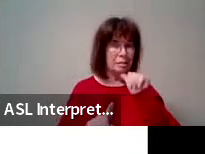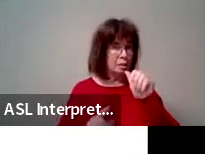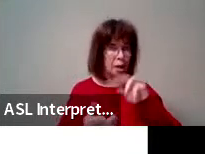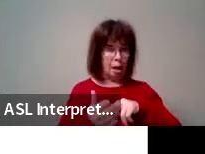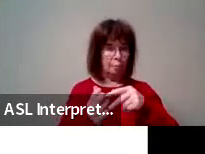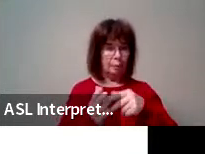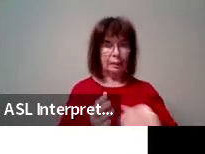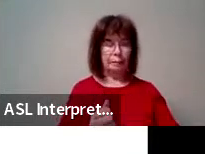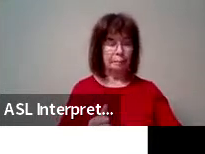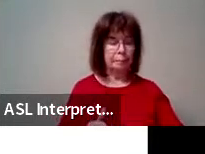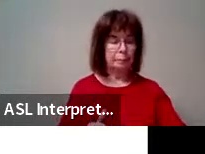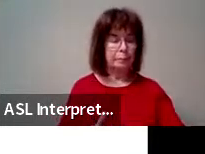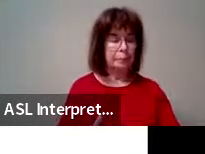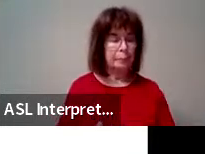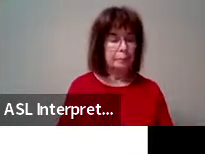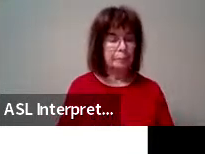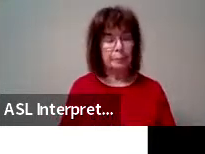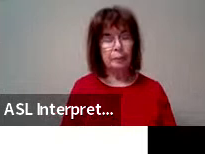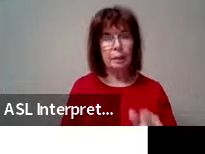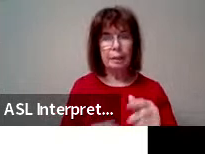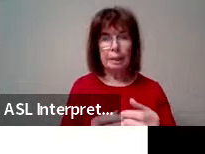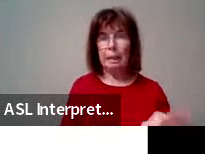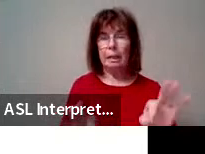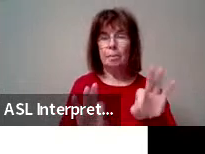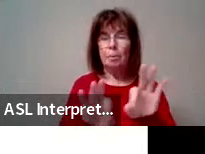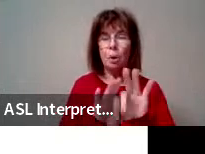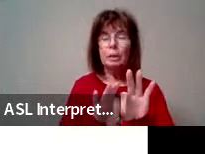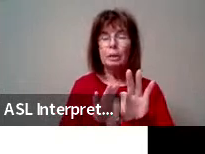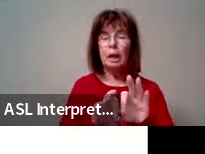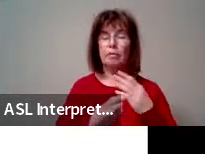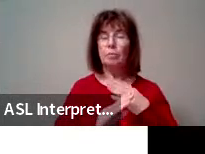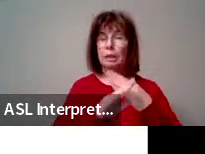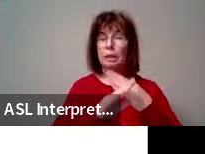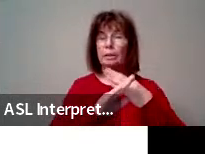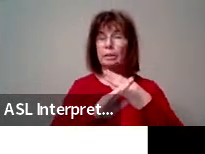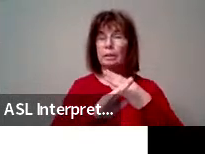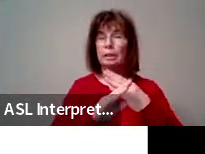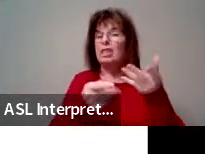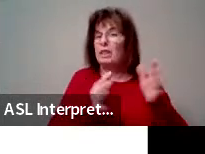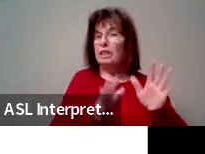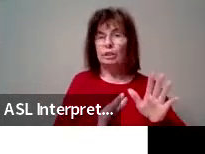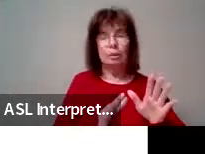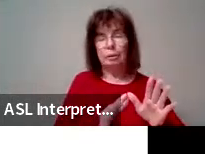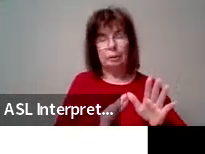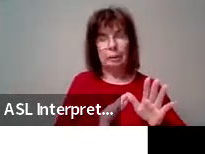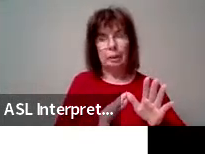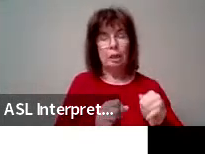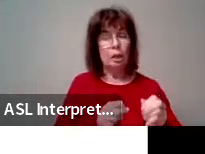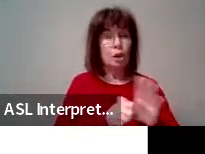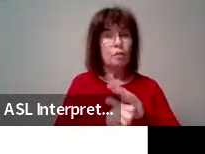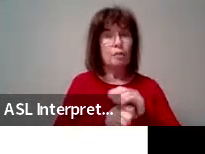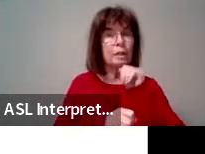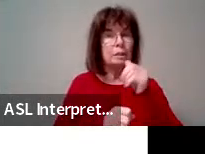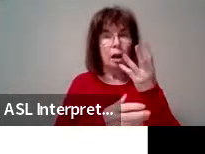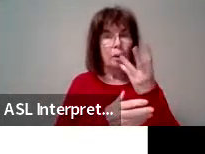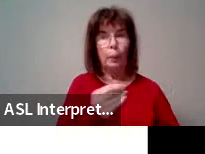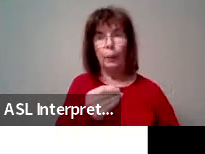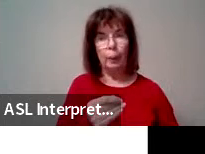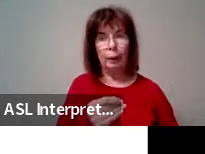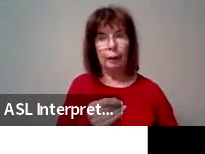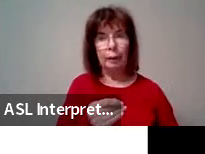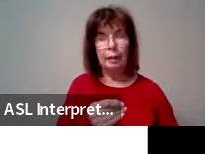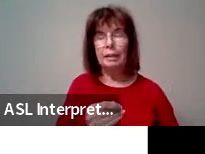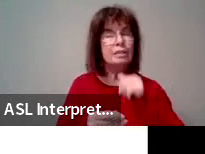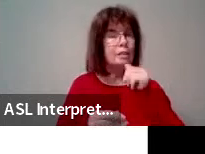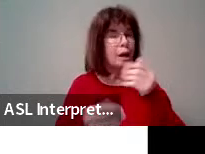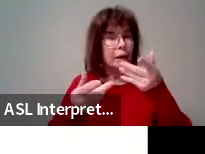that the importance of protection is over. COVID is not gone. It has not